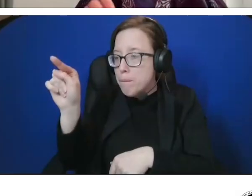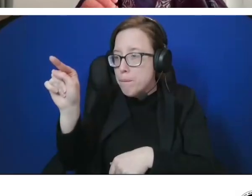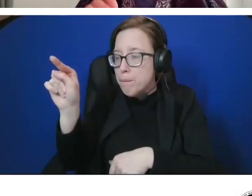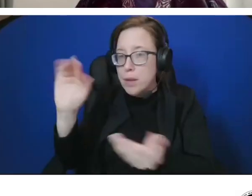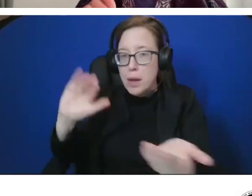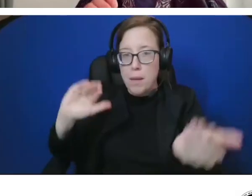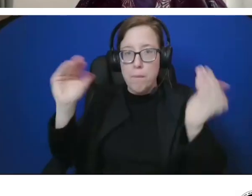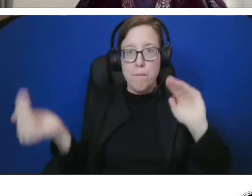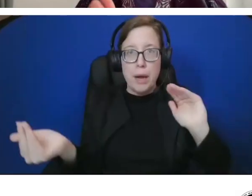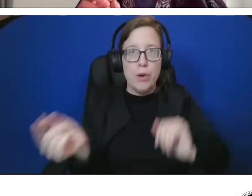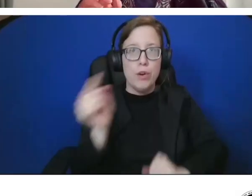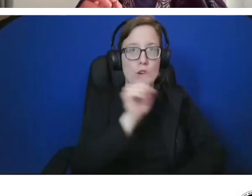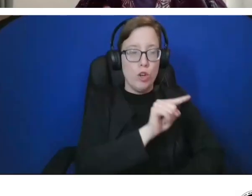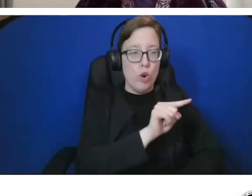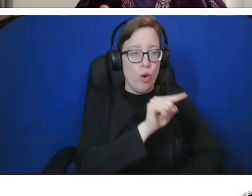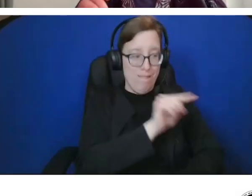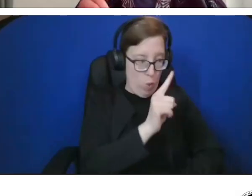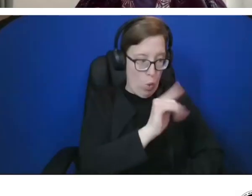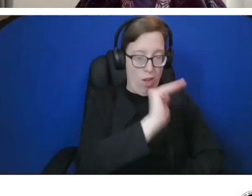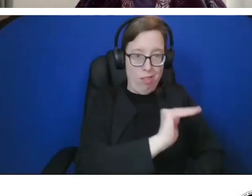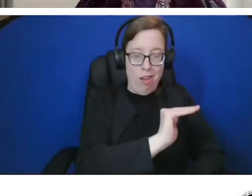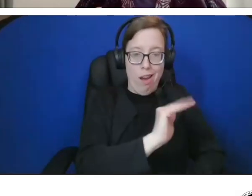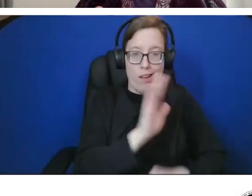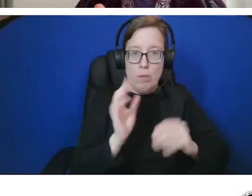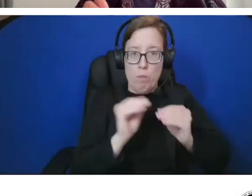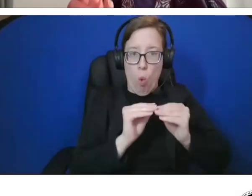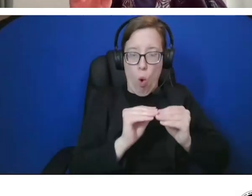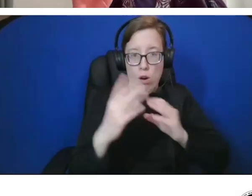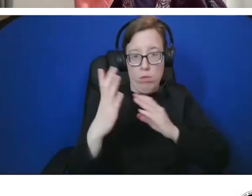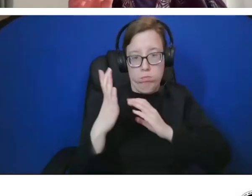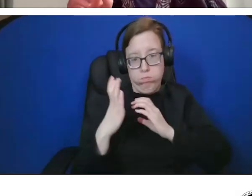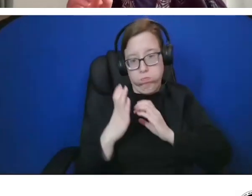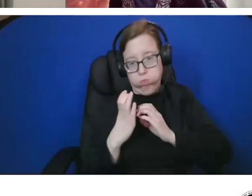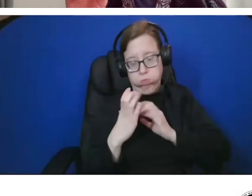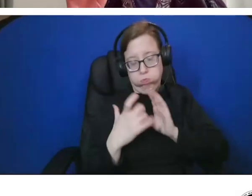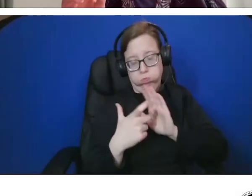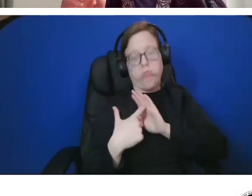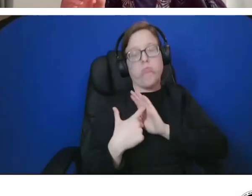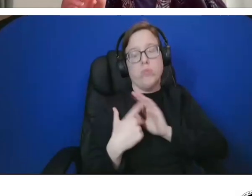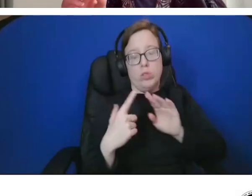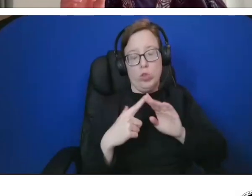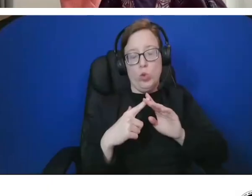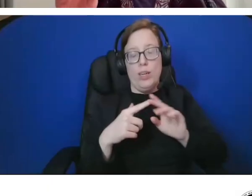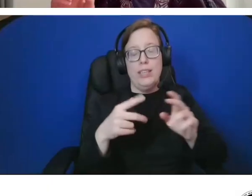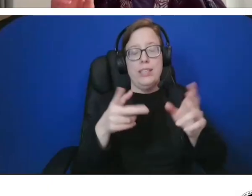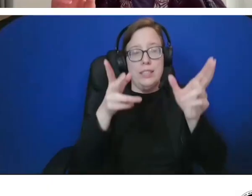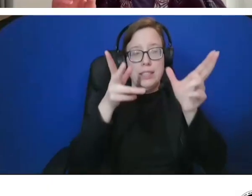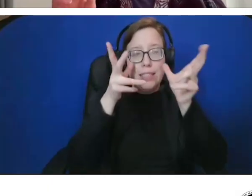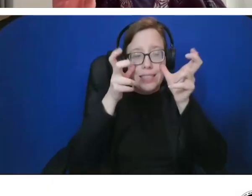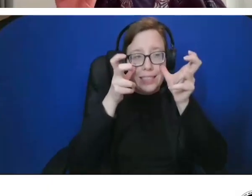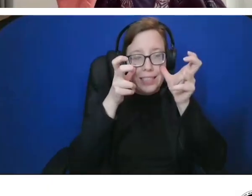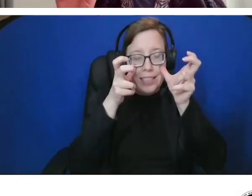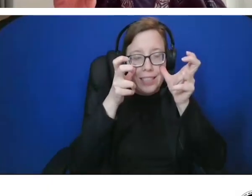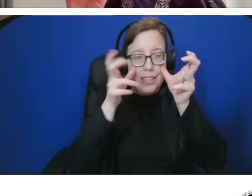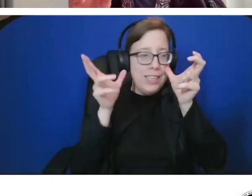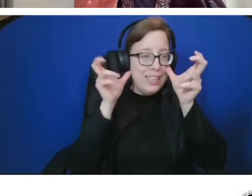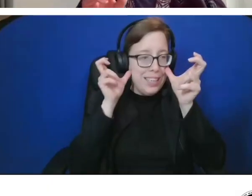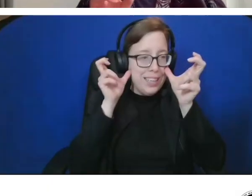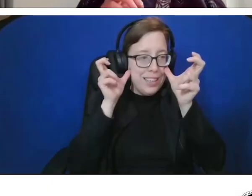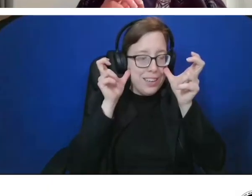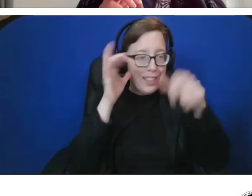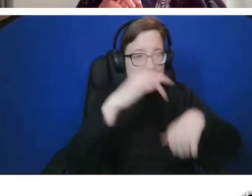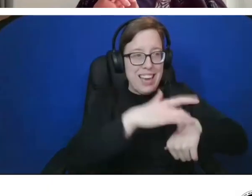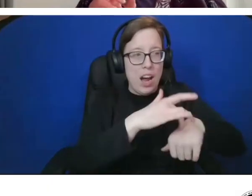is much, much more demanding cognitively to see or touch or hear parts